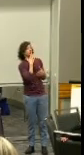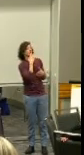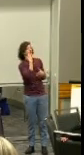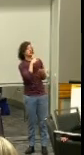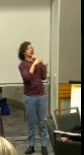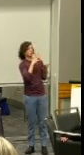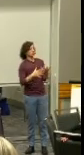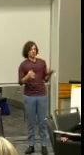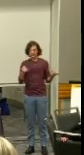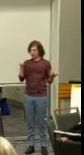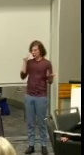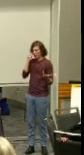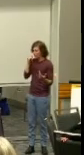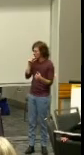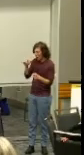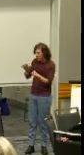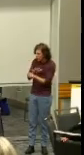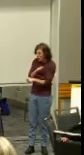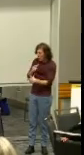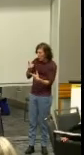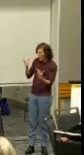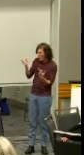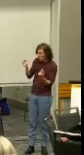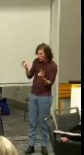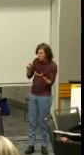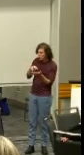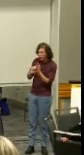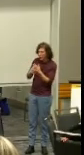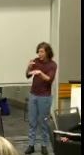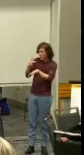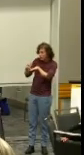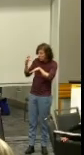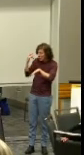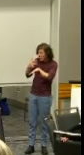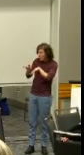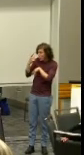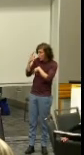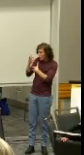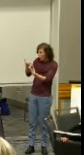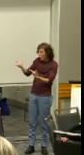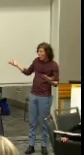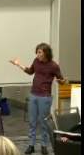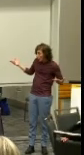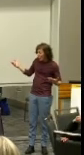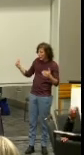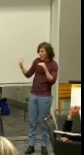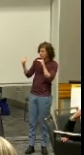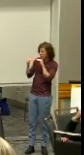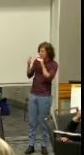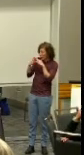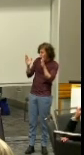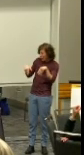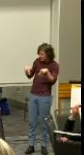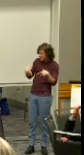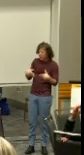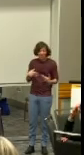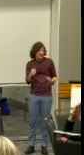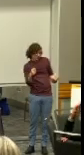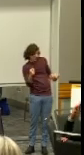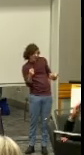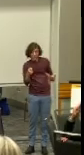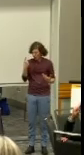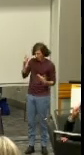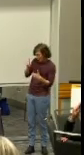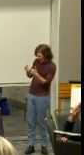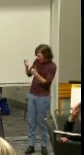out, then what happens if they're open to your fair market, fair housing, they're open really to anyone,